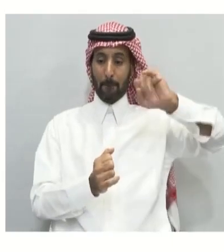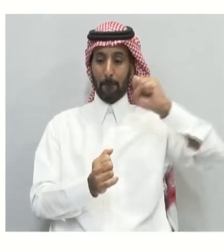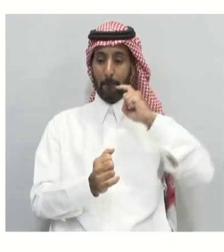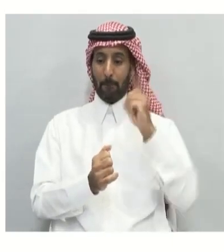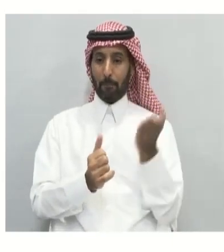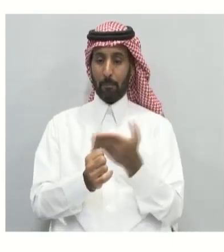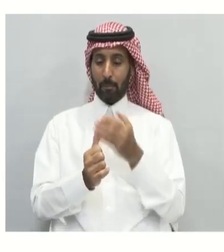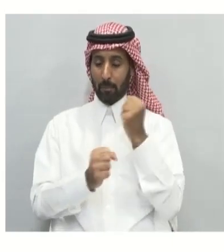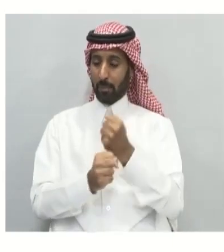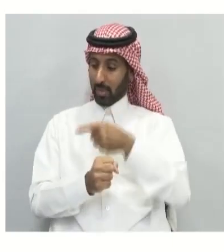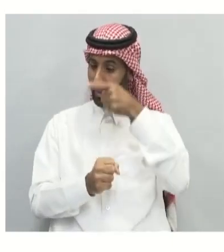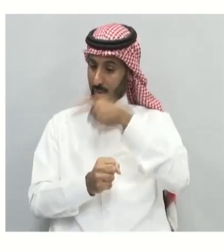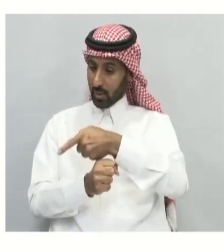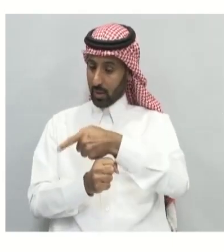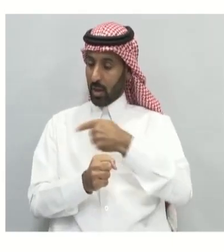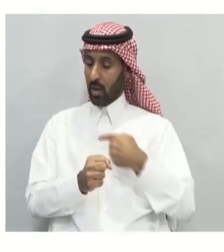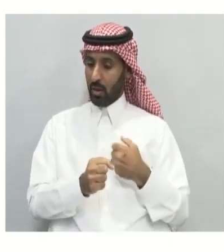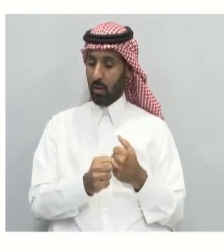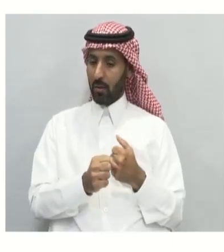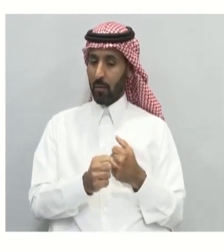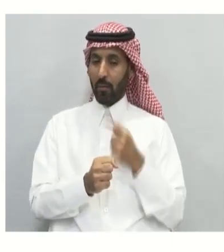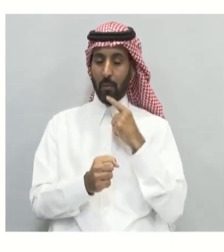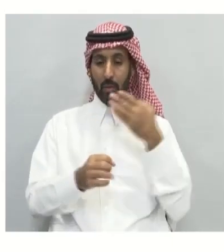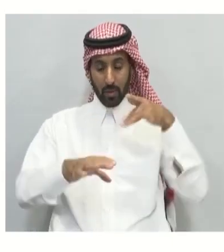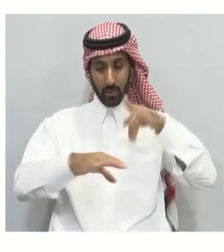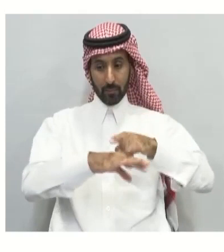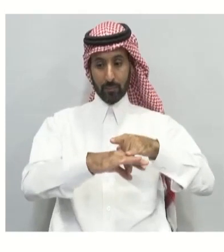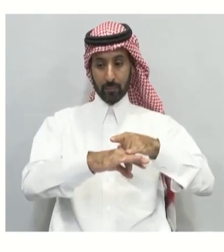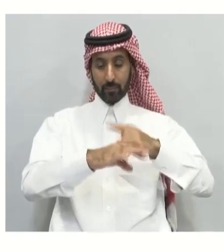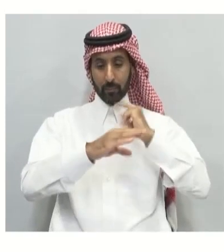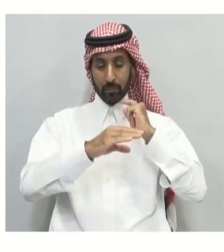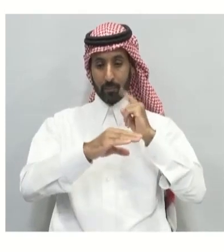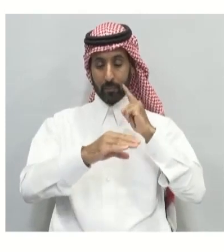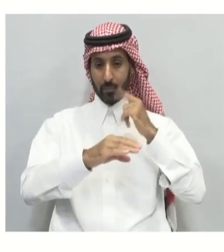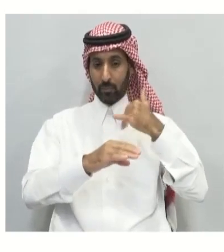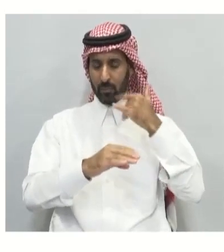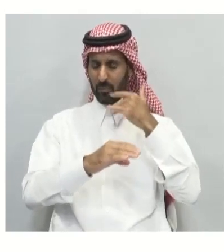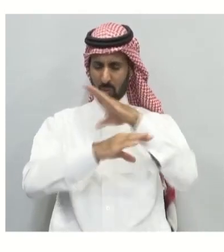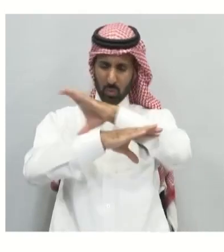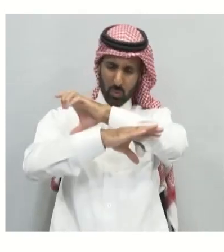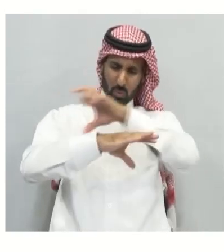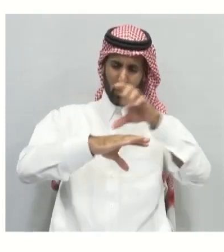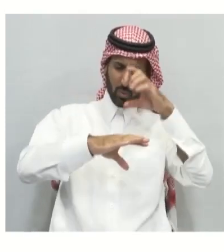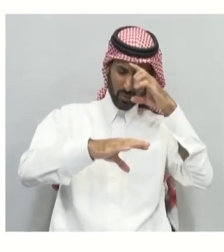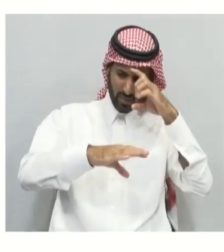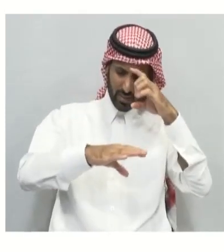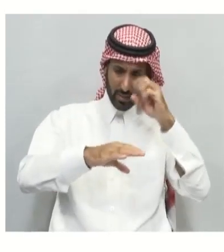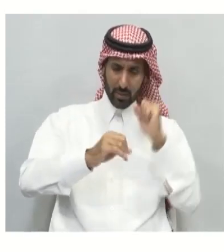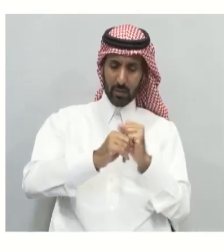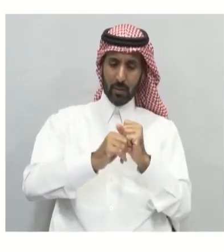use an object pronoun. And threw him into a telephone pole. He